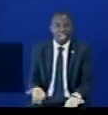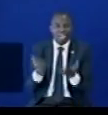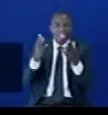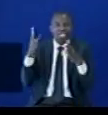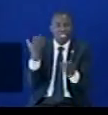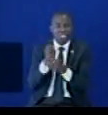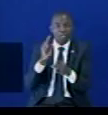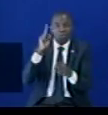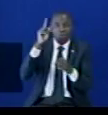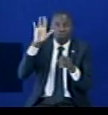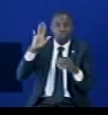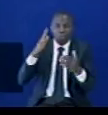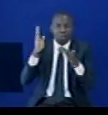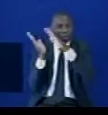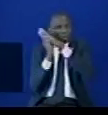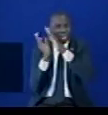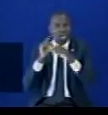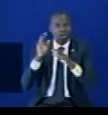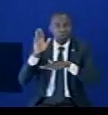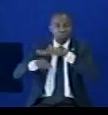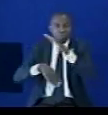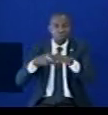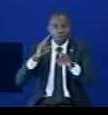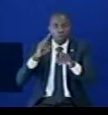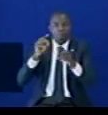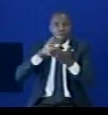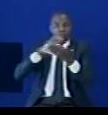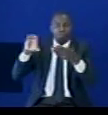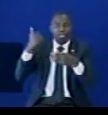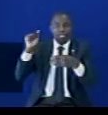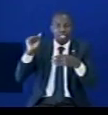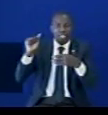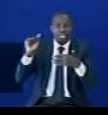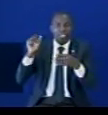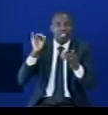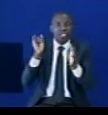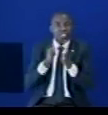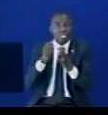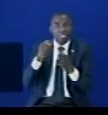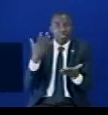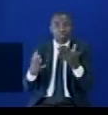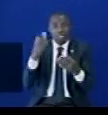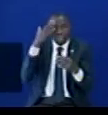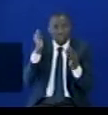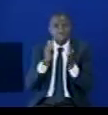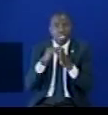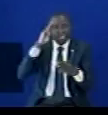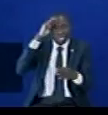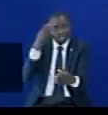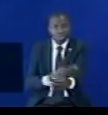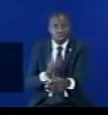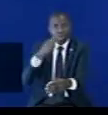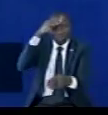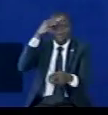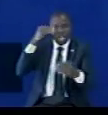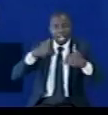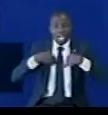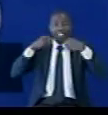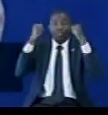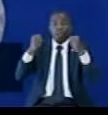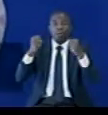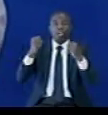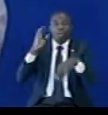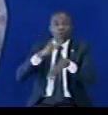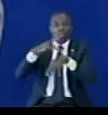10, but that ye may know that the Son of Man has power